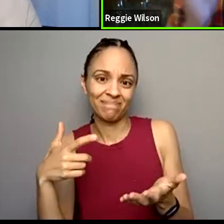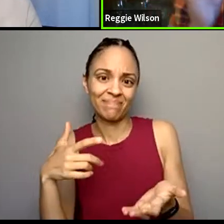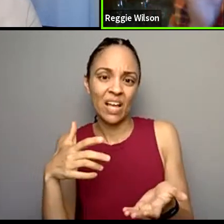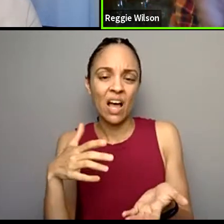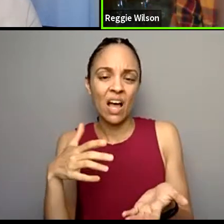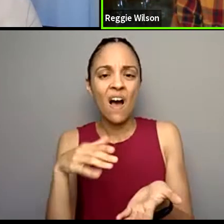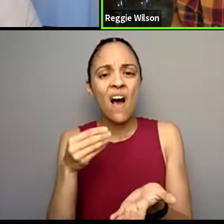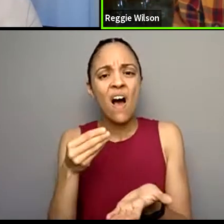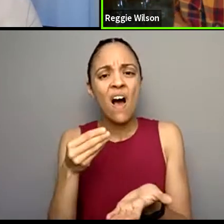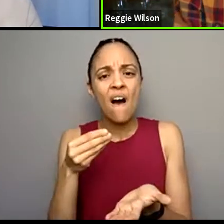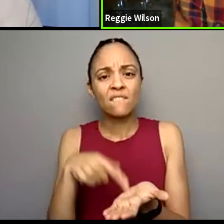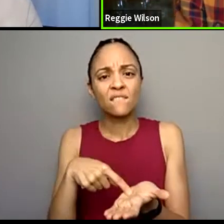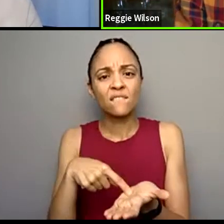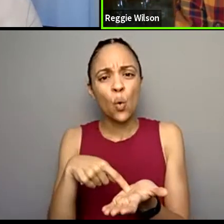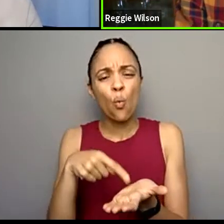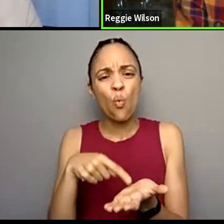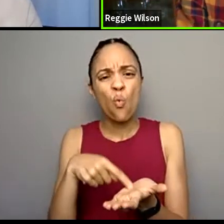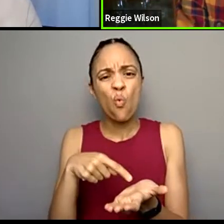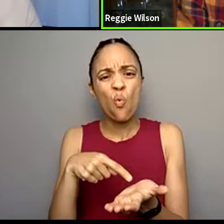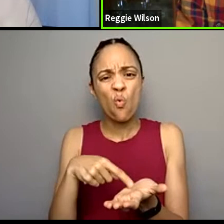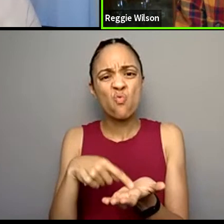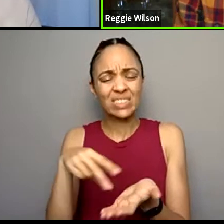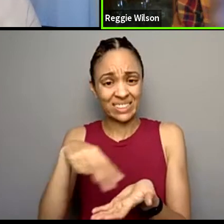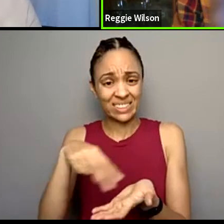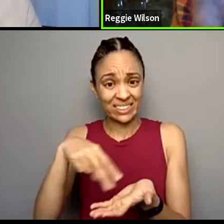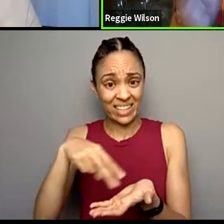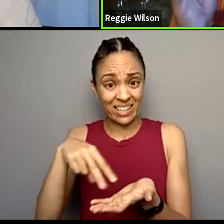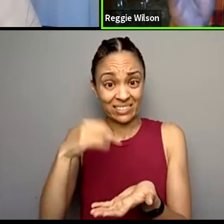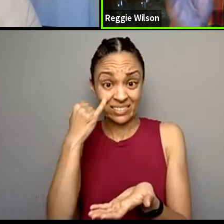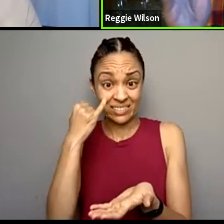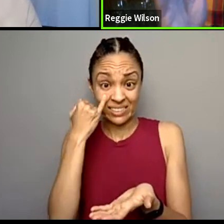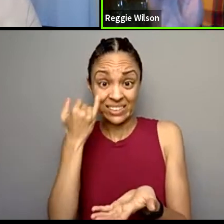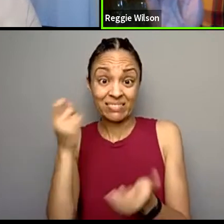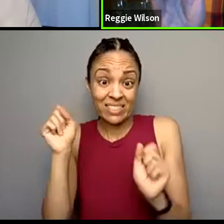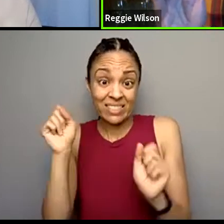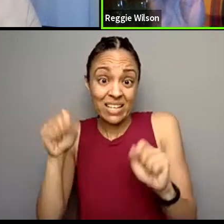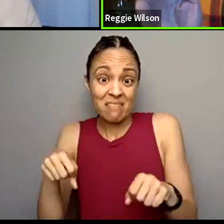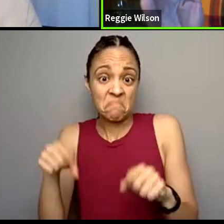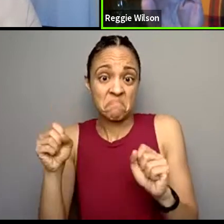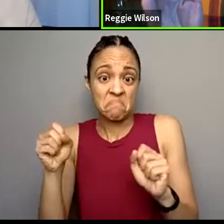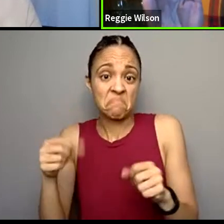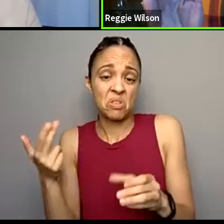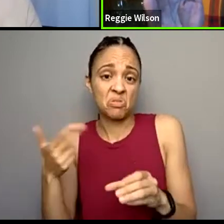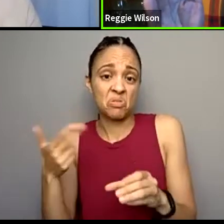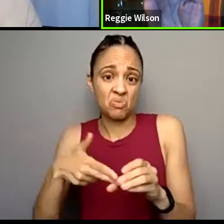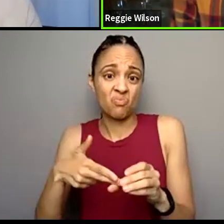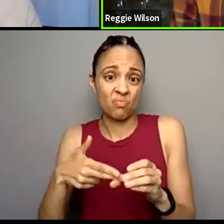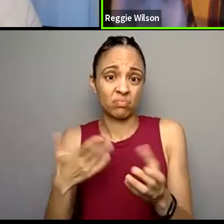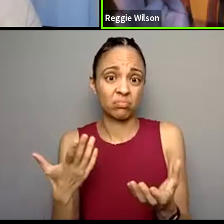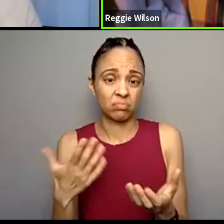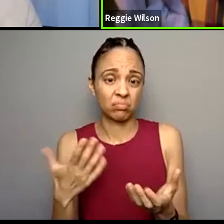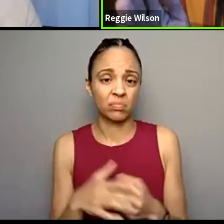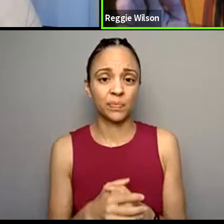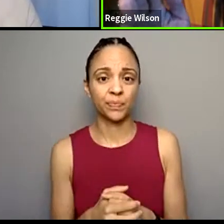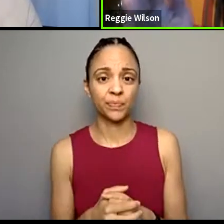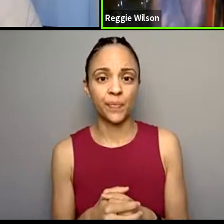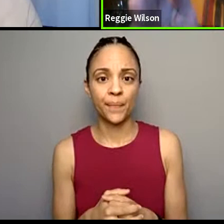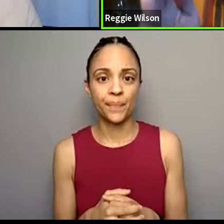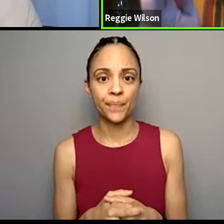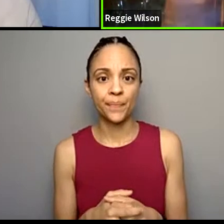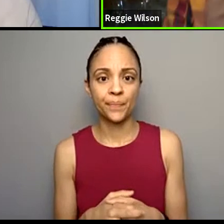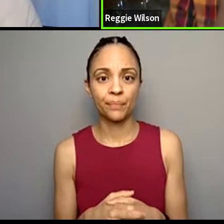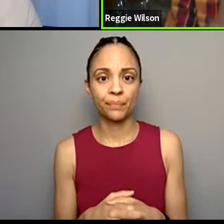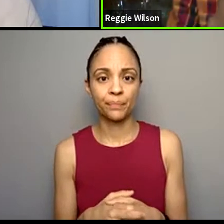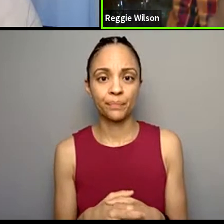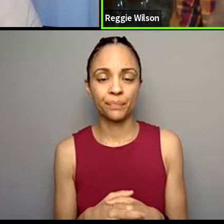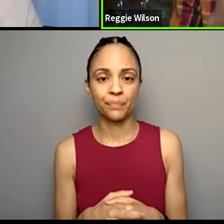Because it didn't have, we still don't have like a guaranteed period of, you know, there's no guaranteed